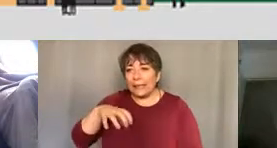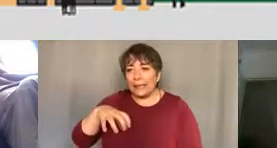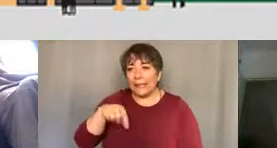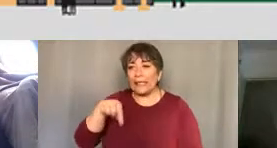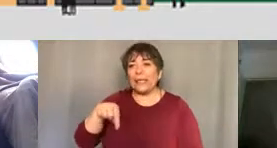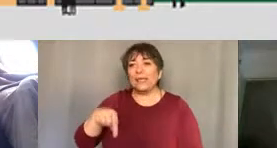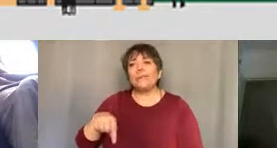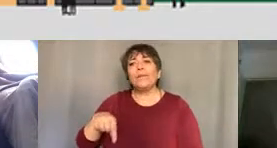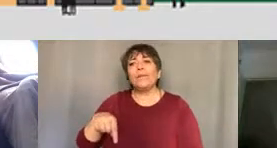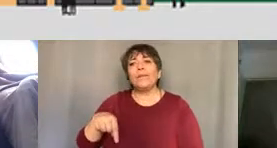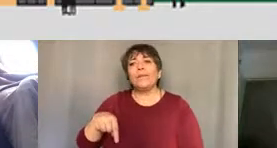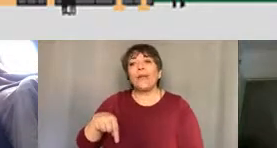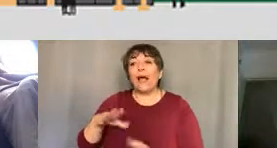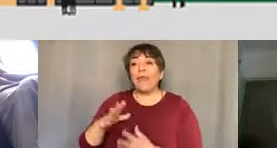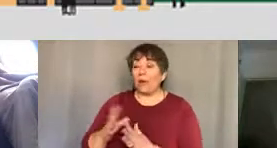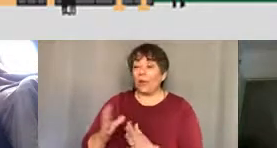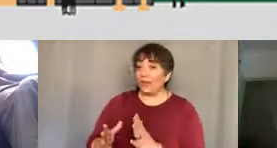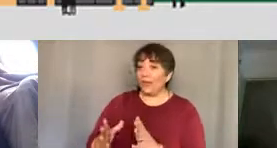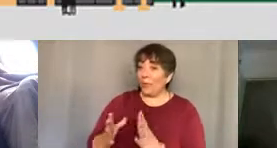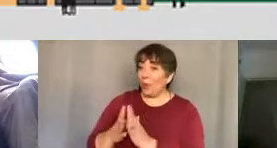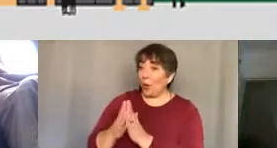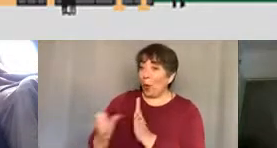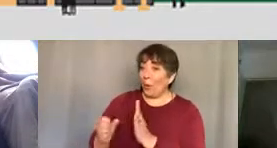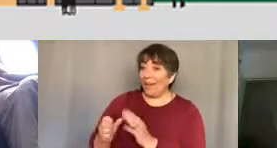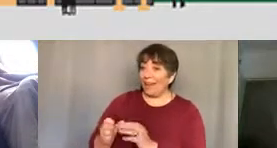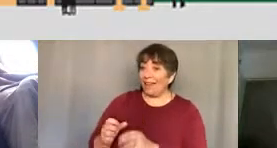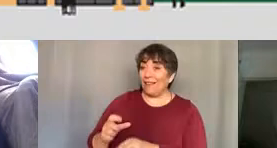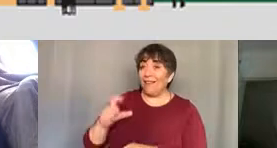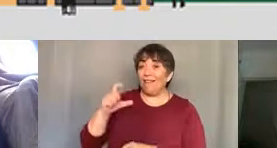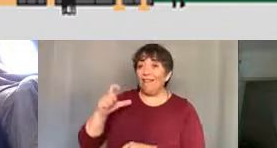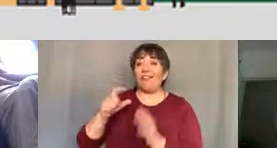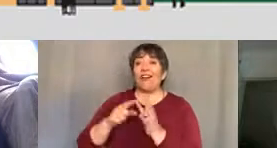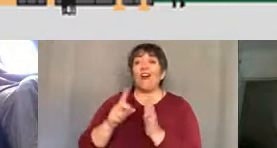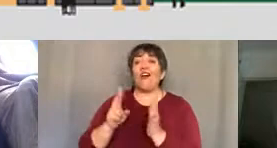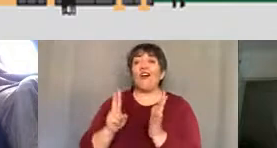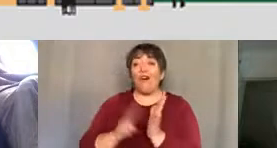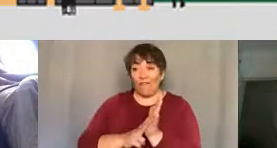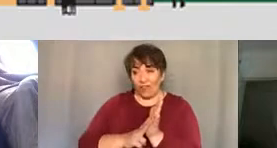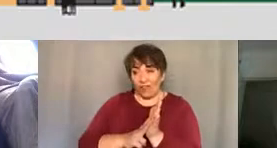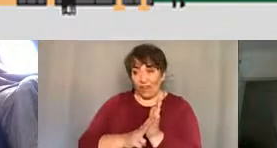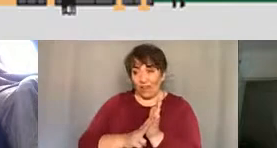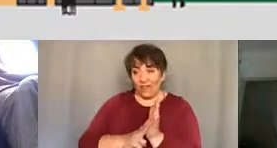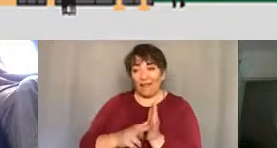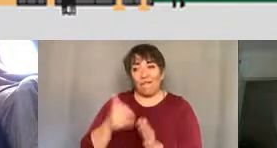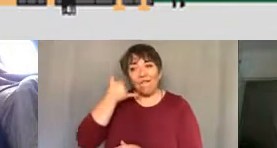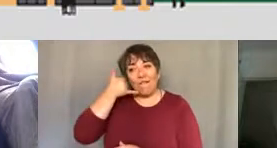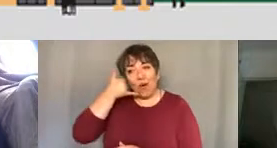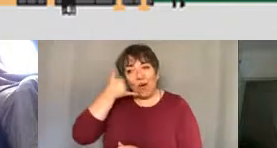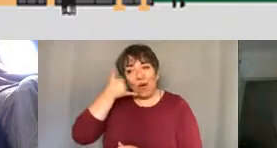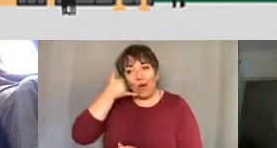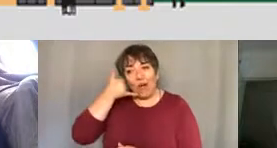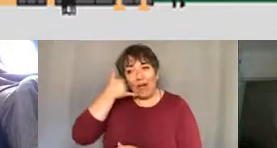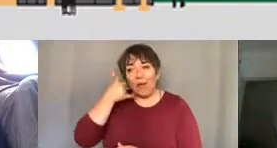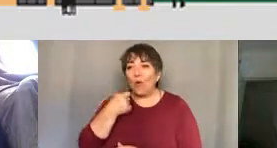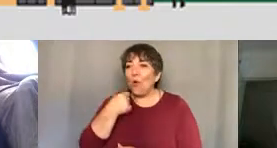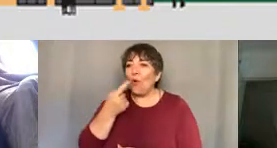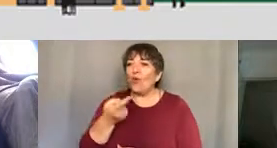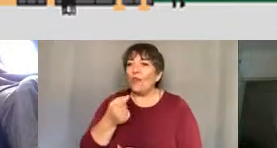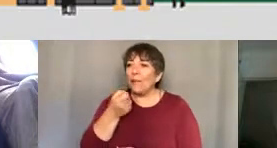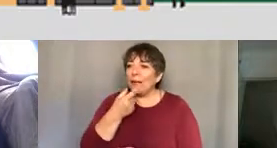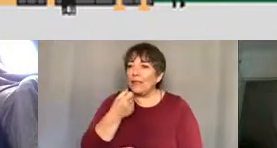on the Coventry model. So that was the telephone line and ordering medicines through that route. And then Hardwick